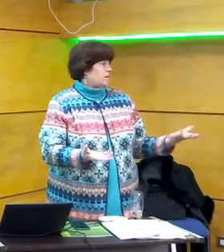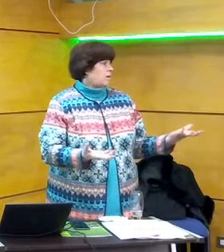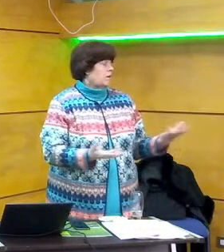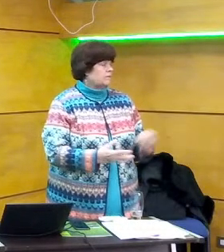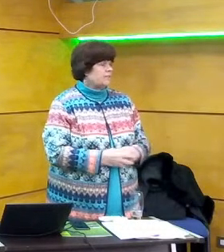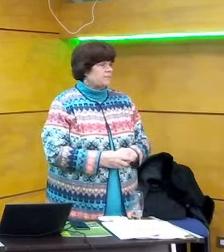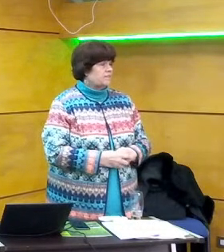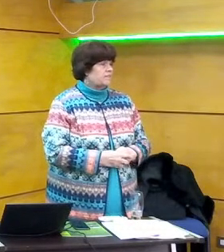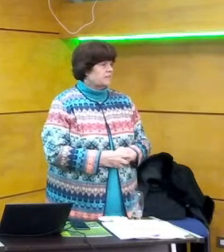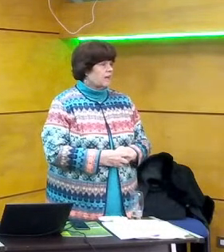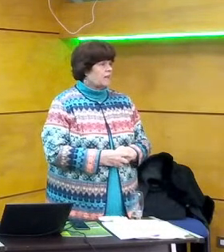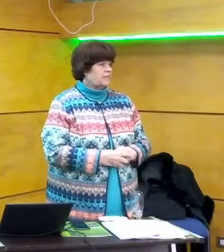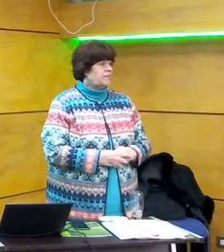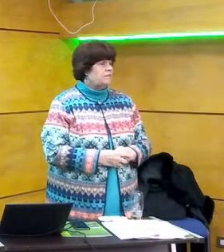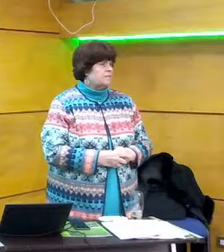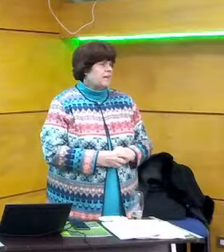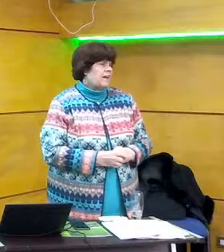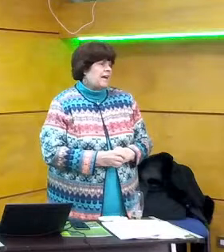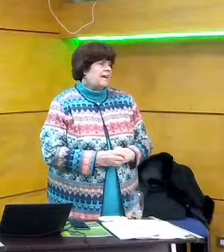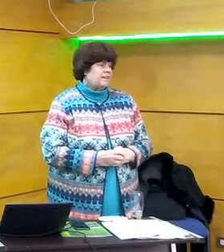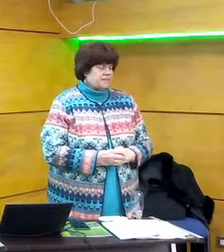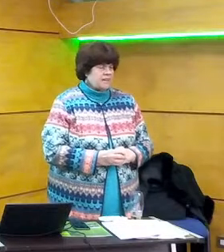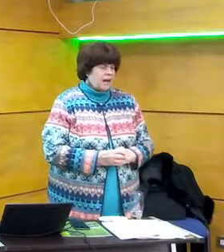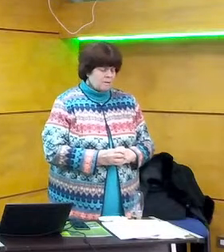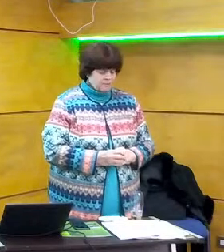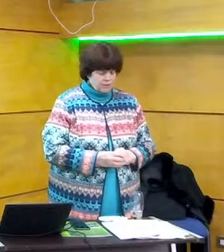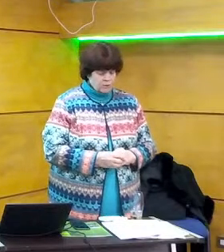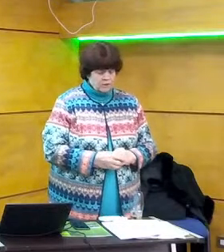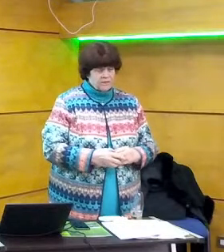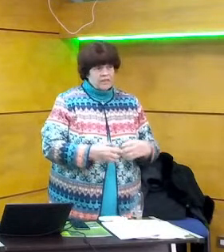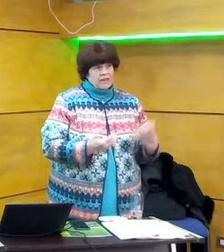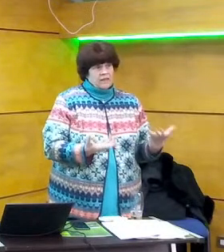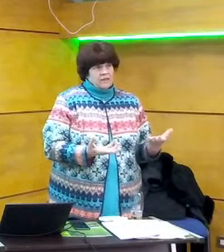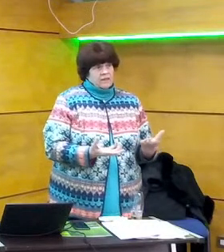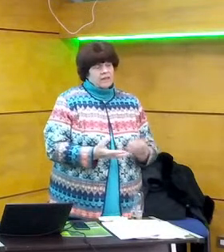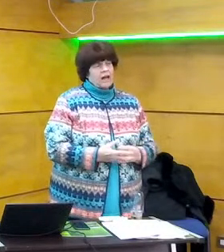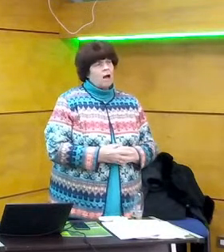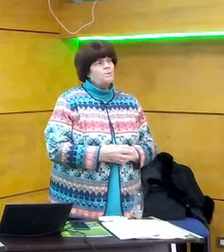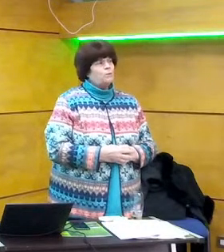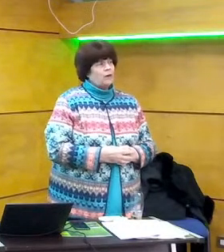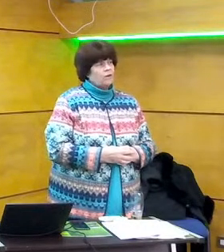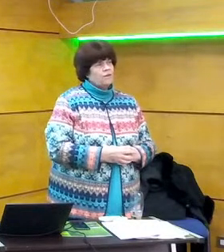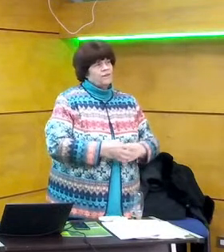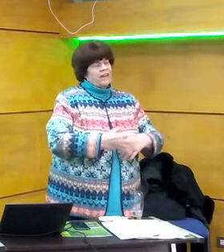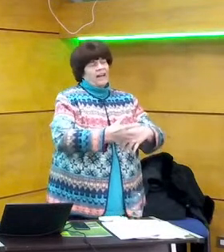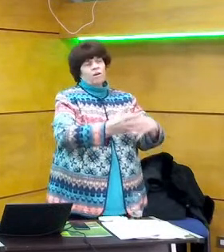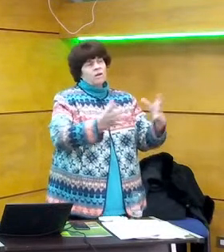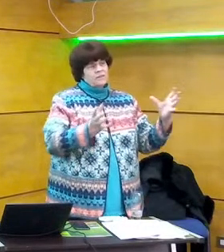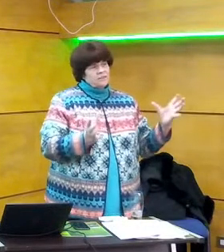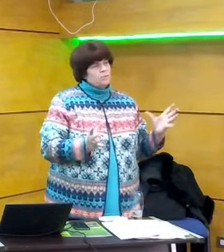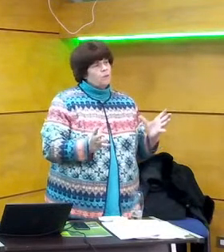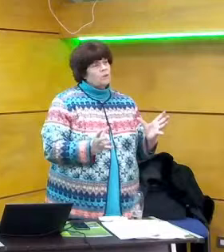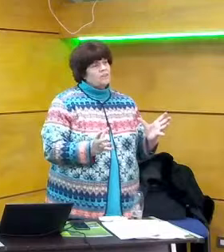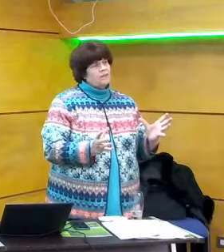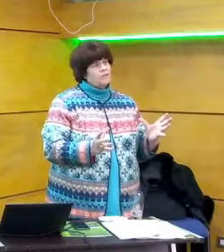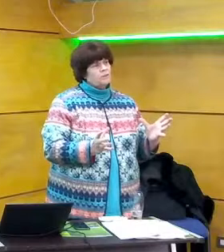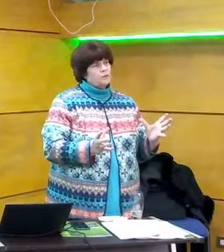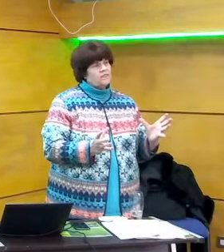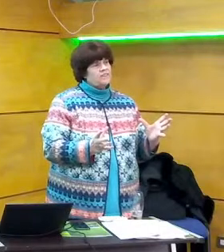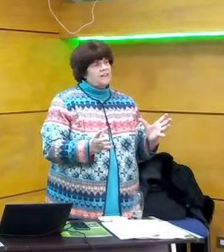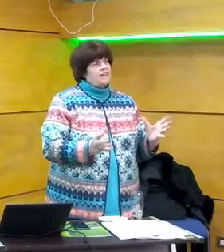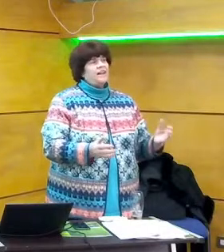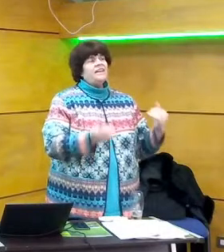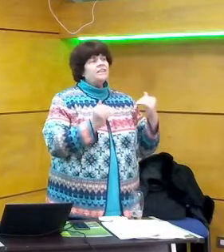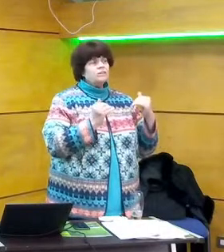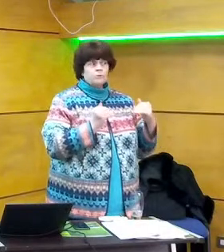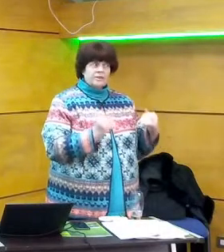amongst all of his colleagues. And at the time, of course, the Commonwealth, they had all these small